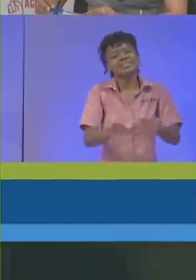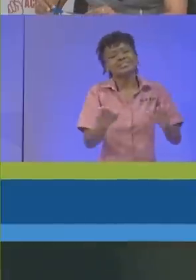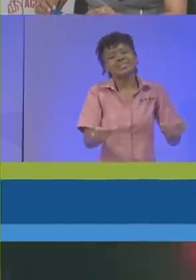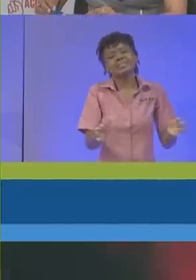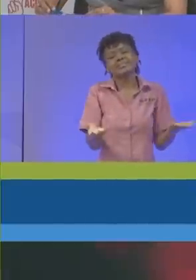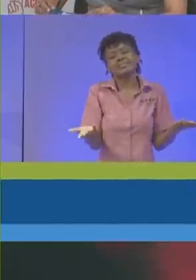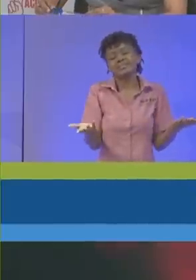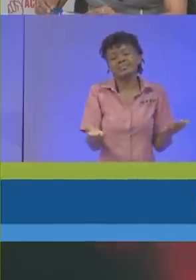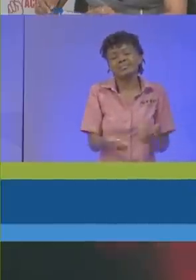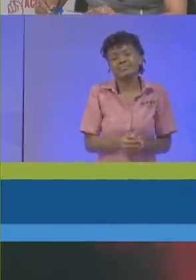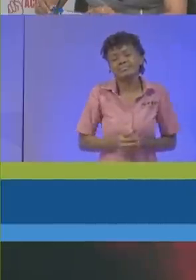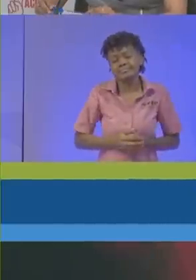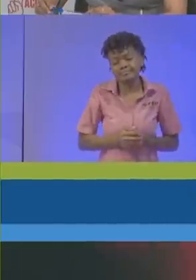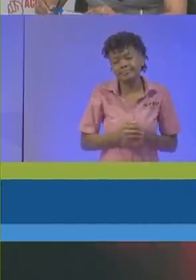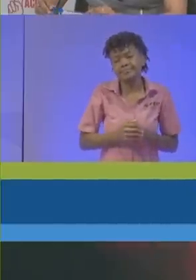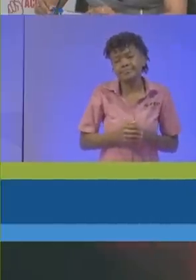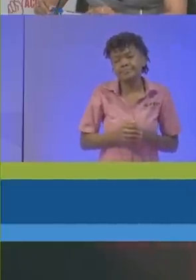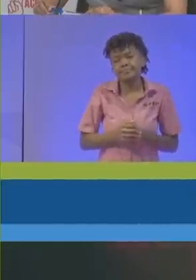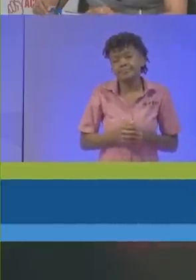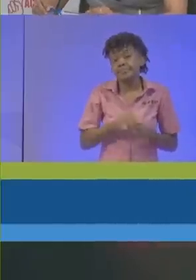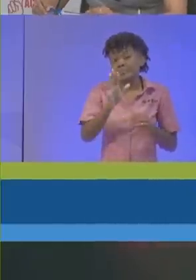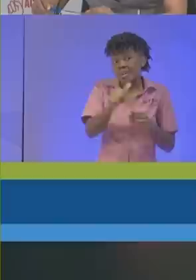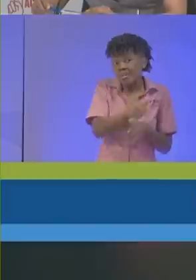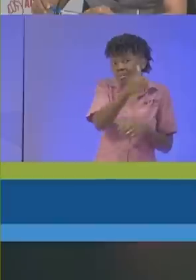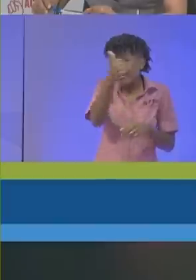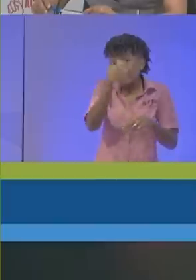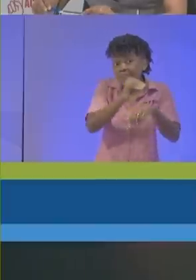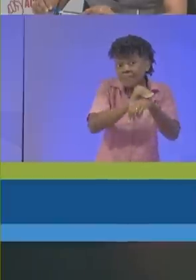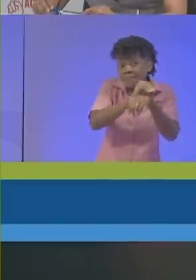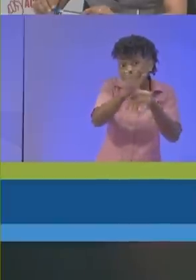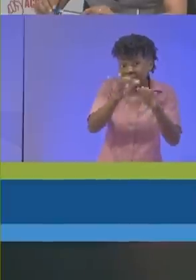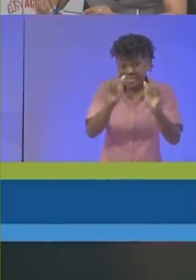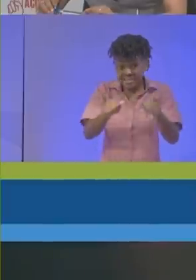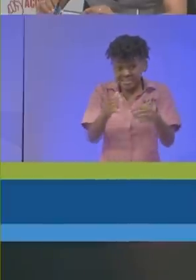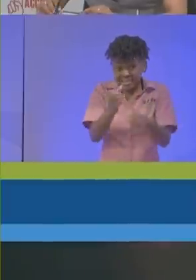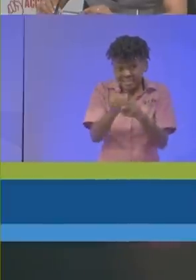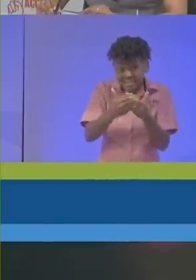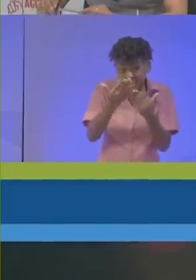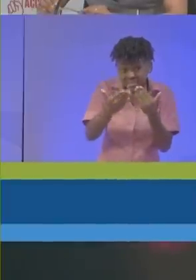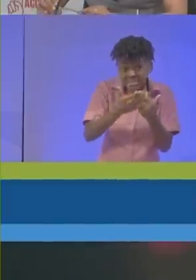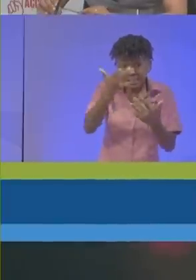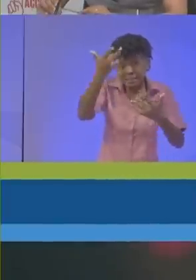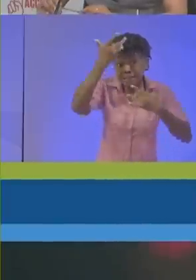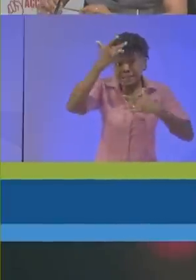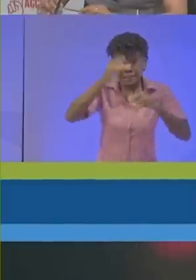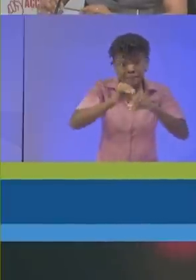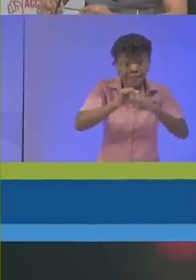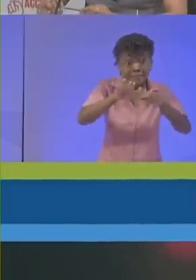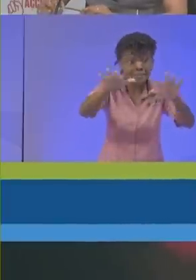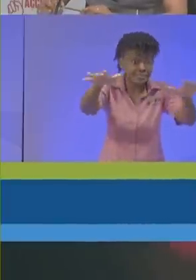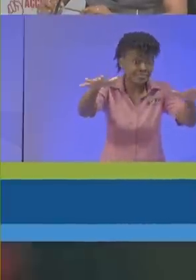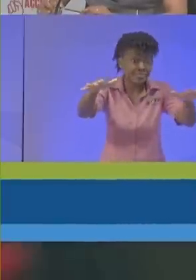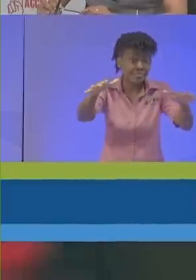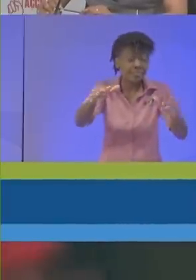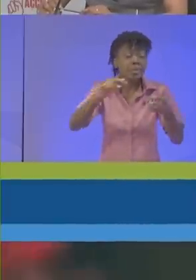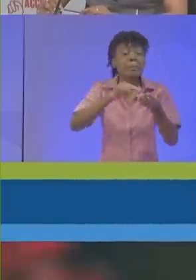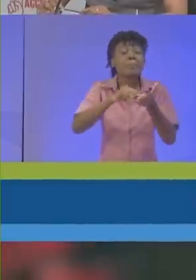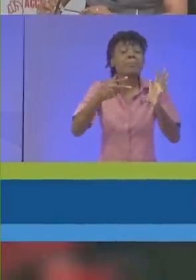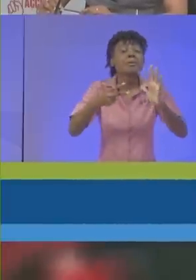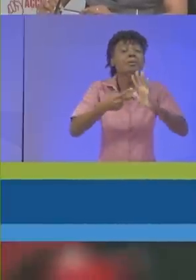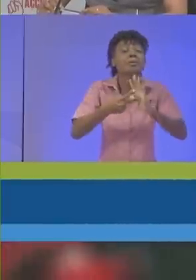that can lead to an outbreak is our low coverage in the population. As you can see, our coverage for measles